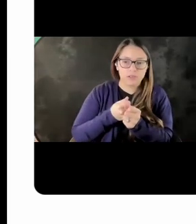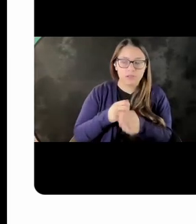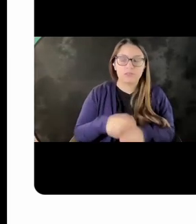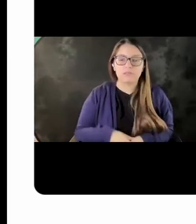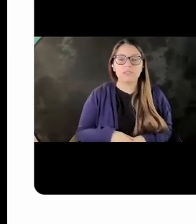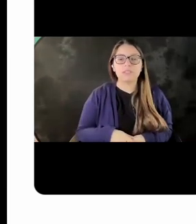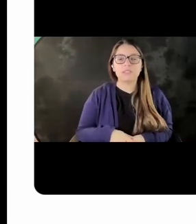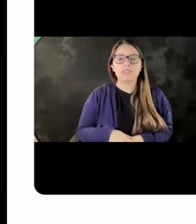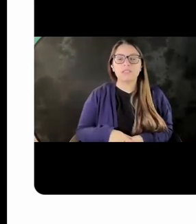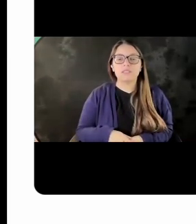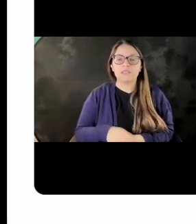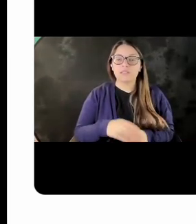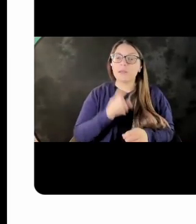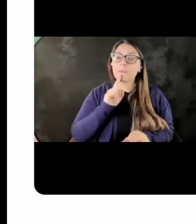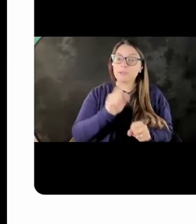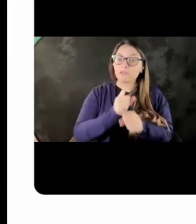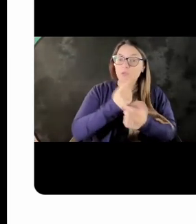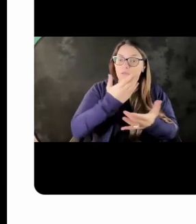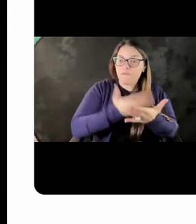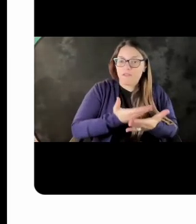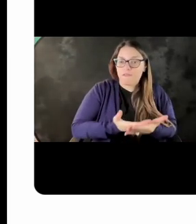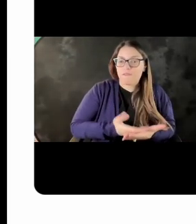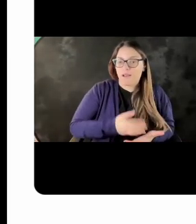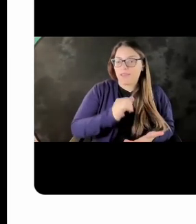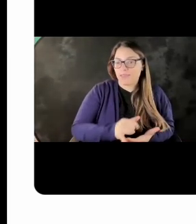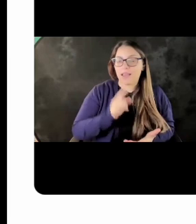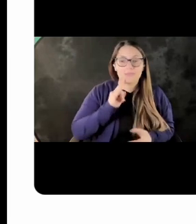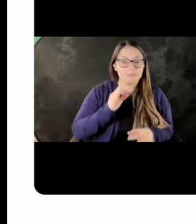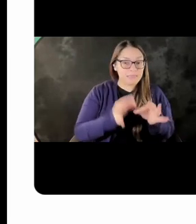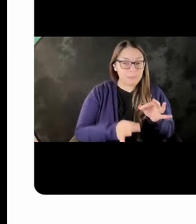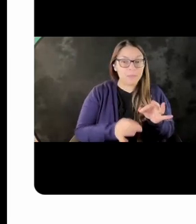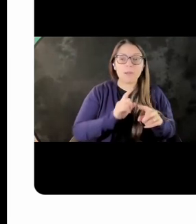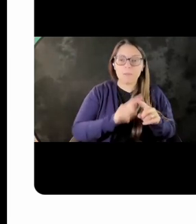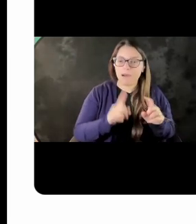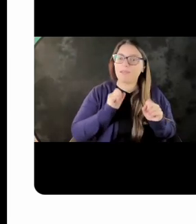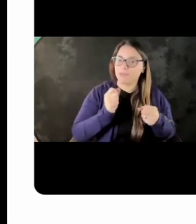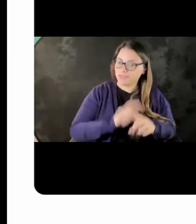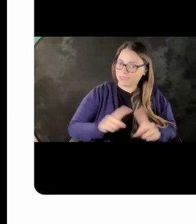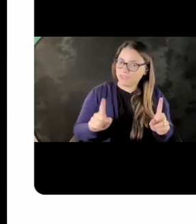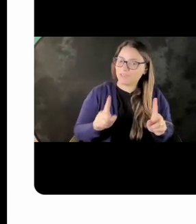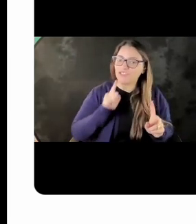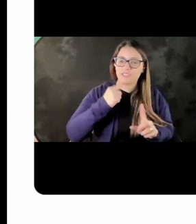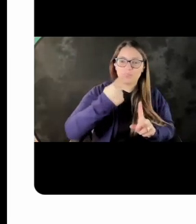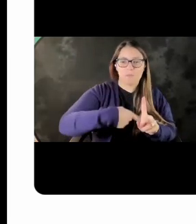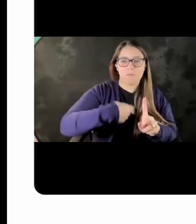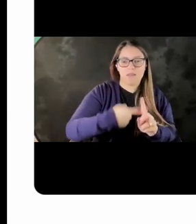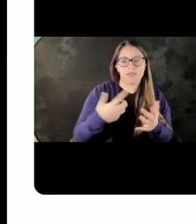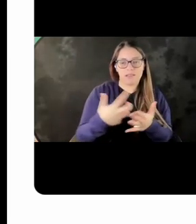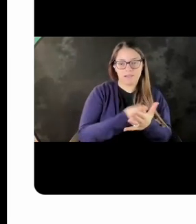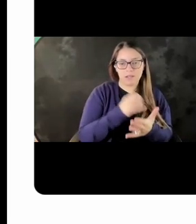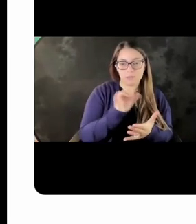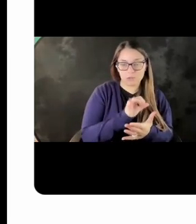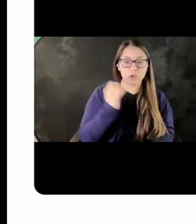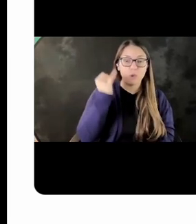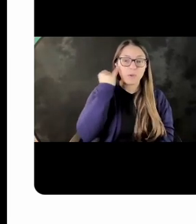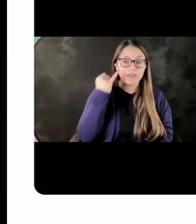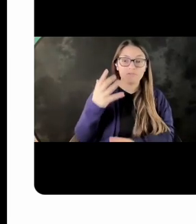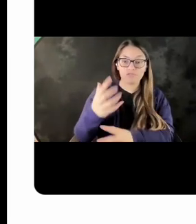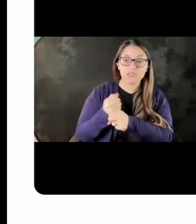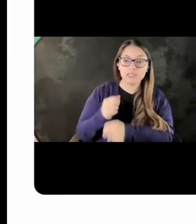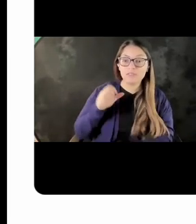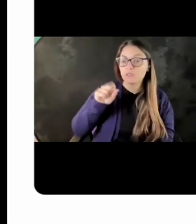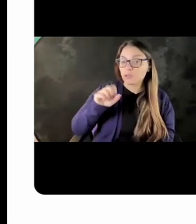as earnings, can also make a difference in your monthly income if you're receiving a Social Security, disability, or other